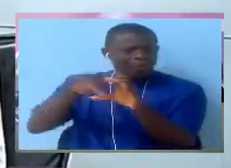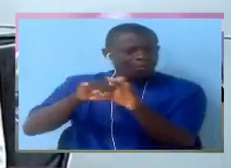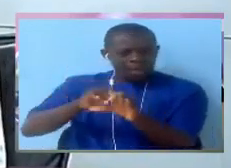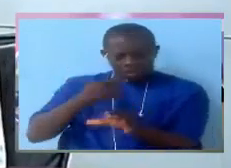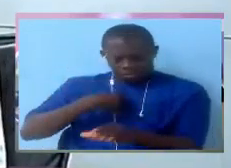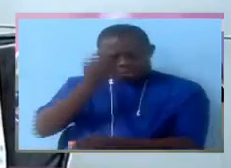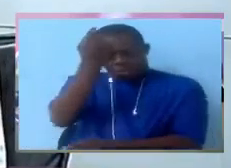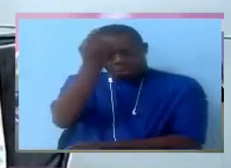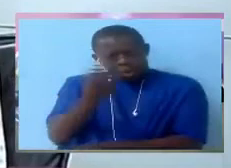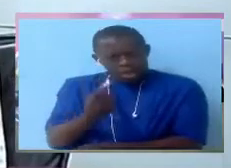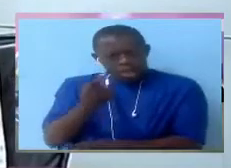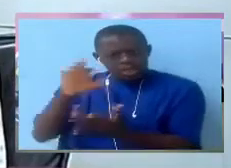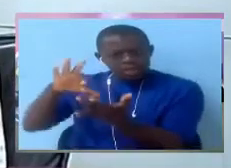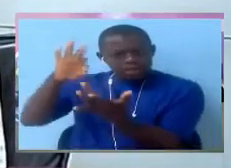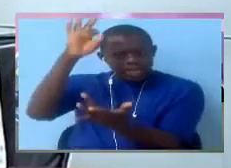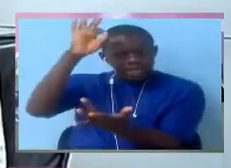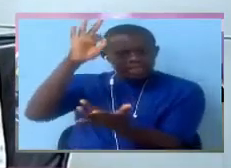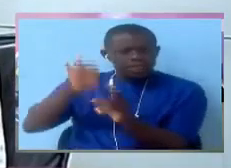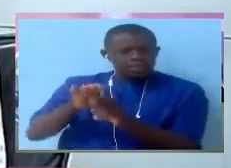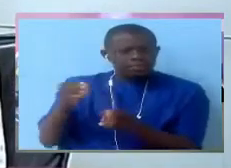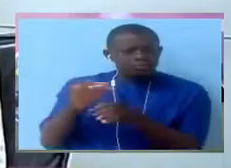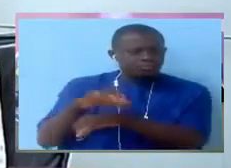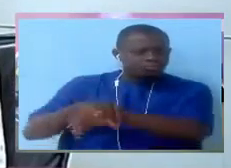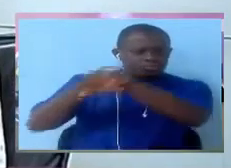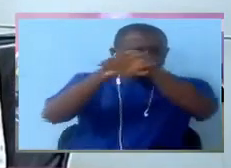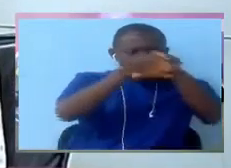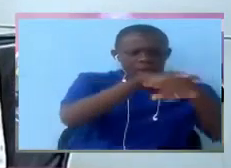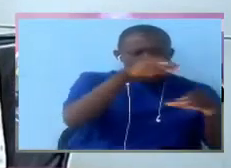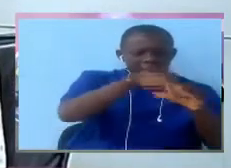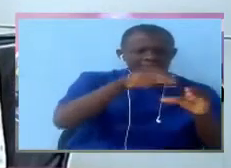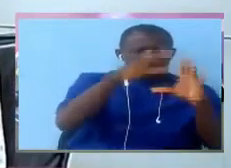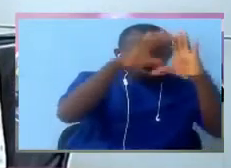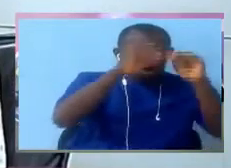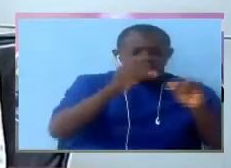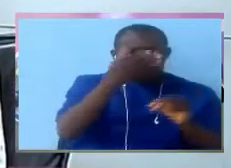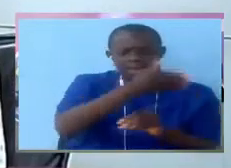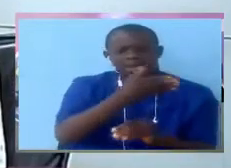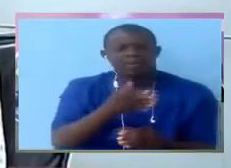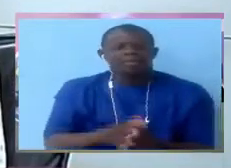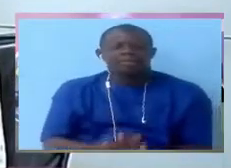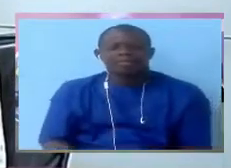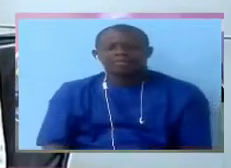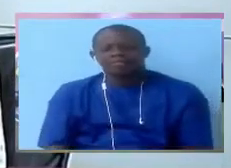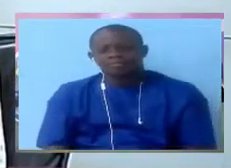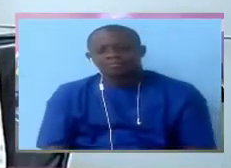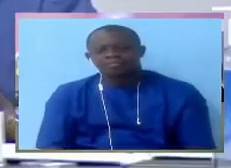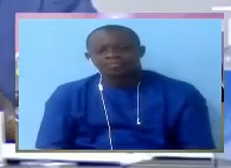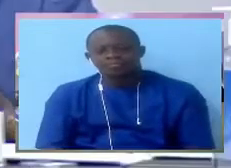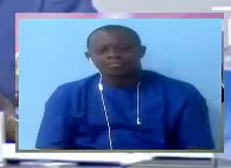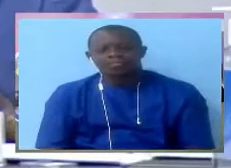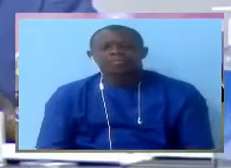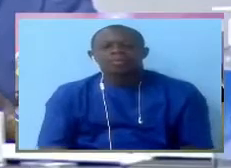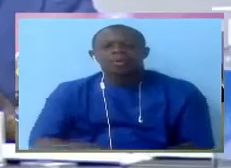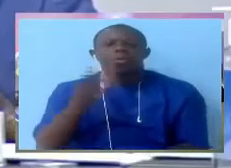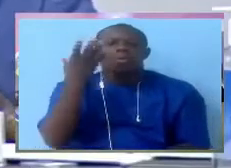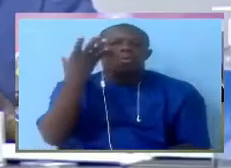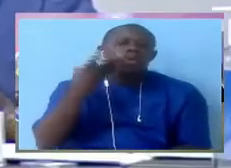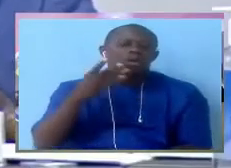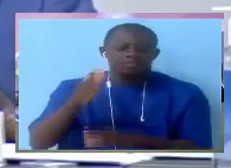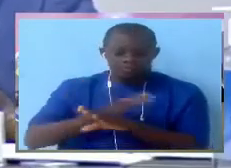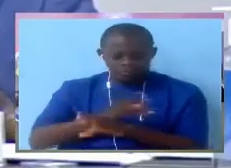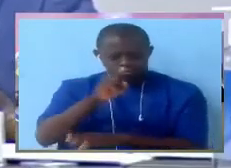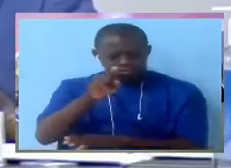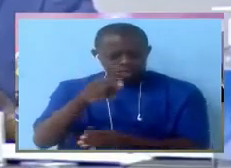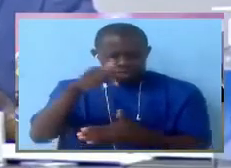I could not understand why I was the only one in the entire badge, my badge, that was attached to that unit. When you were in the